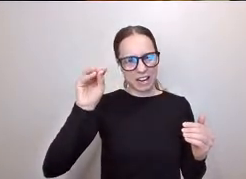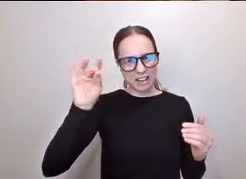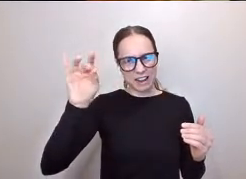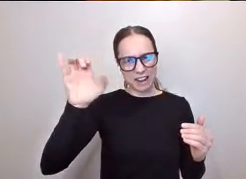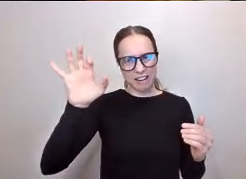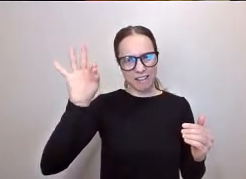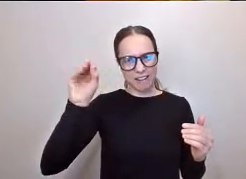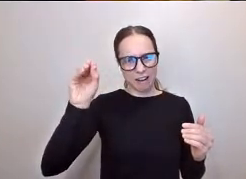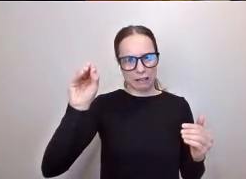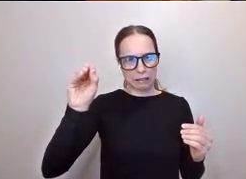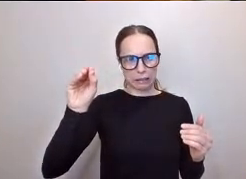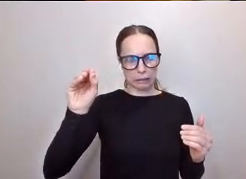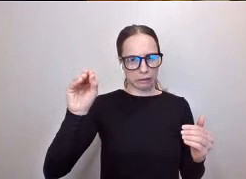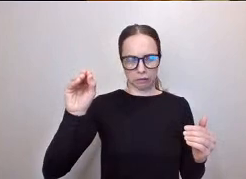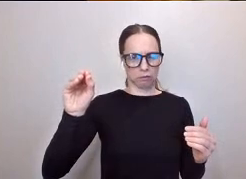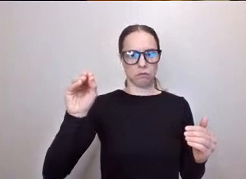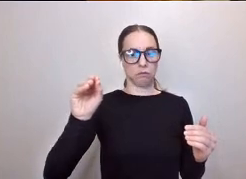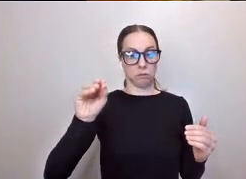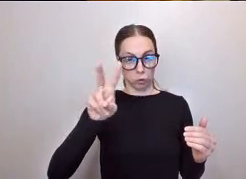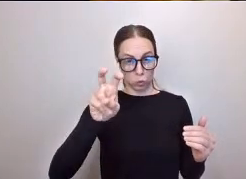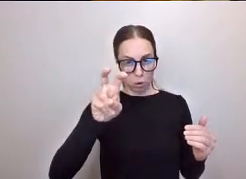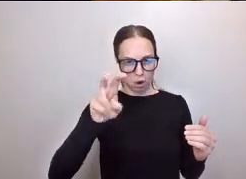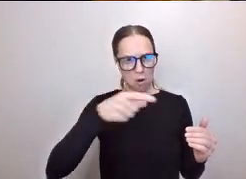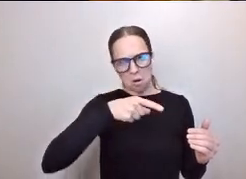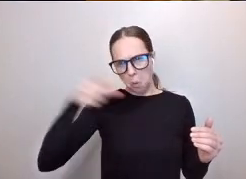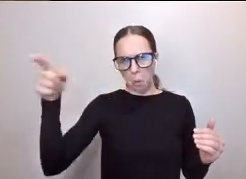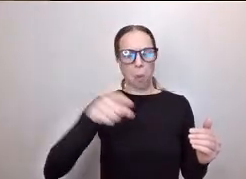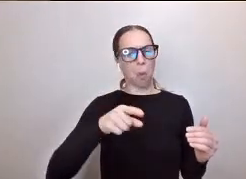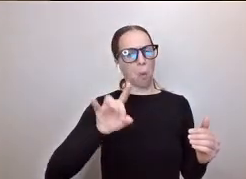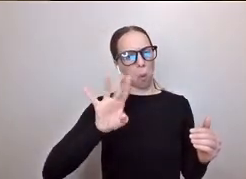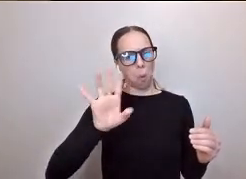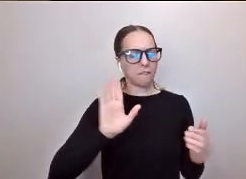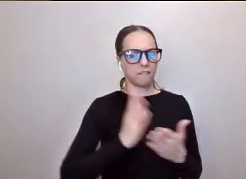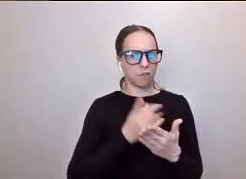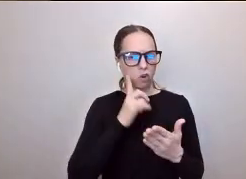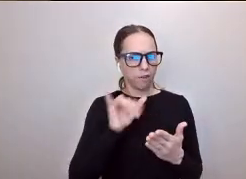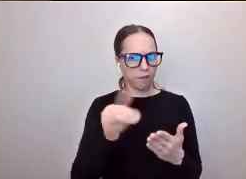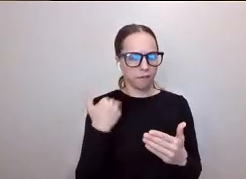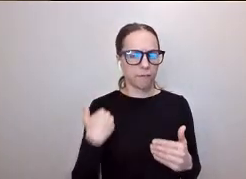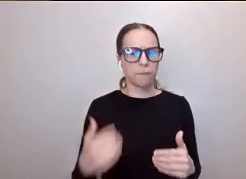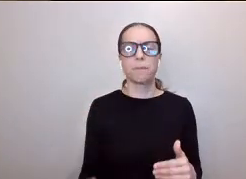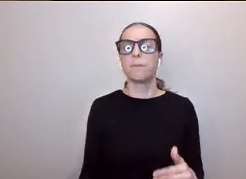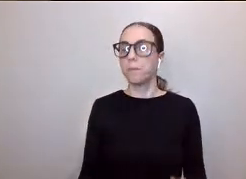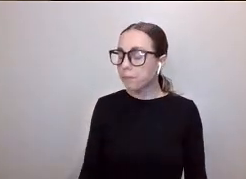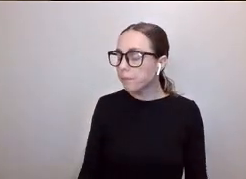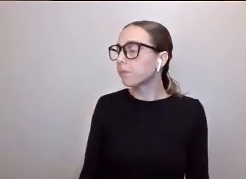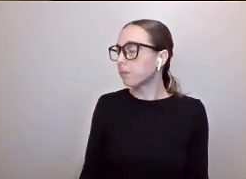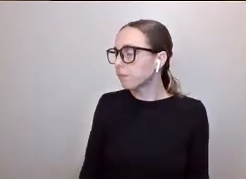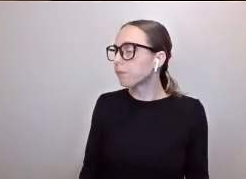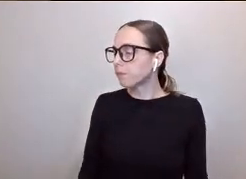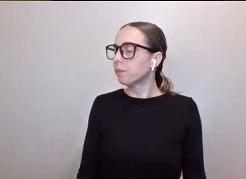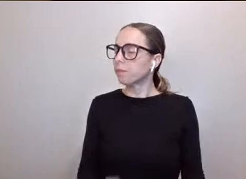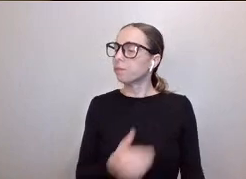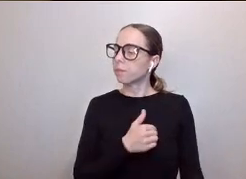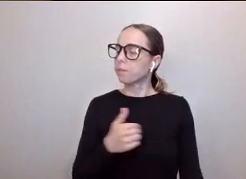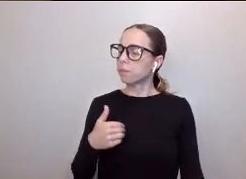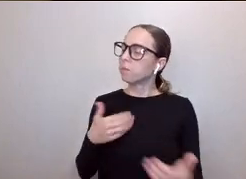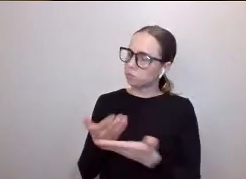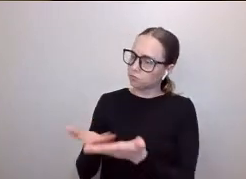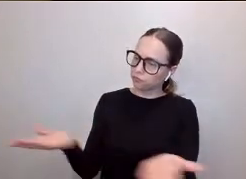our capacity that way. Yeah. Council President Bender, Council Member Fletcher. Great